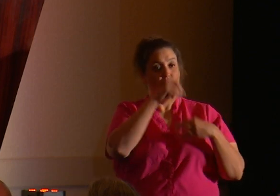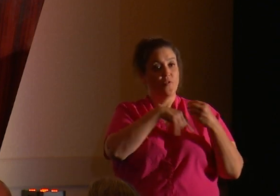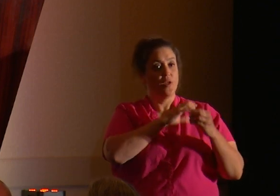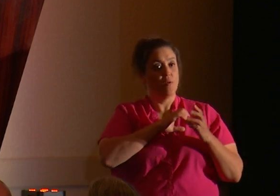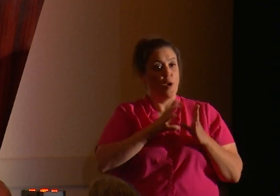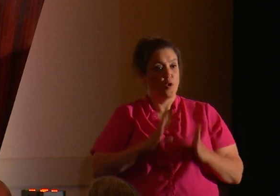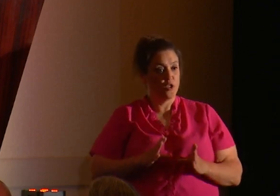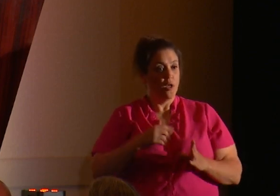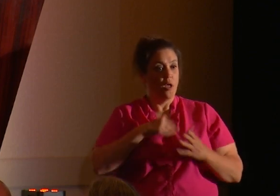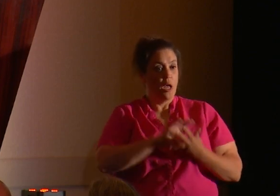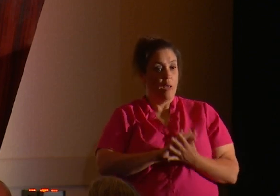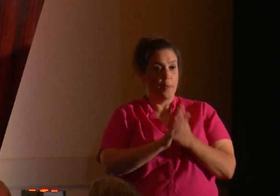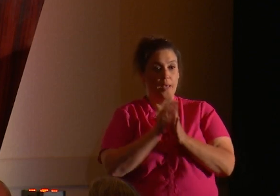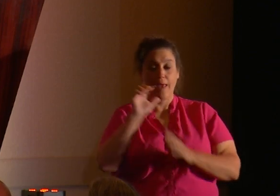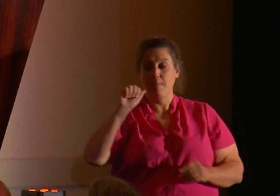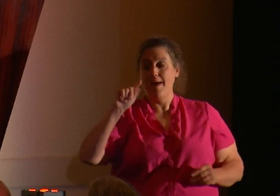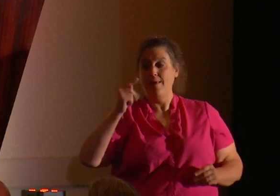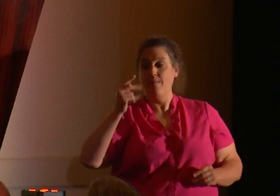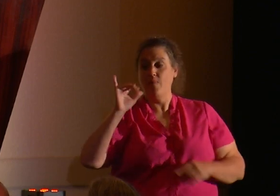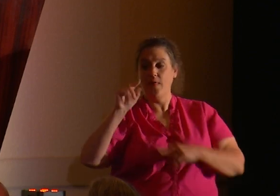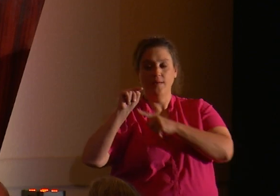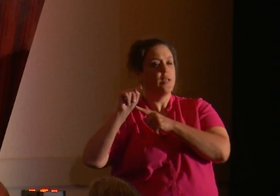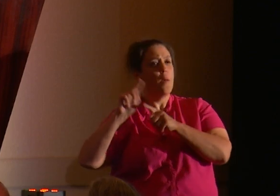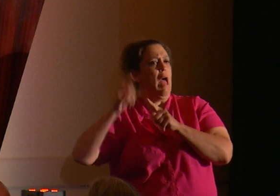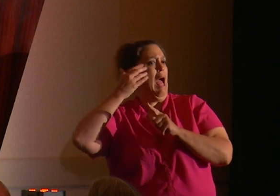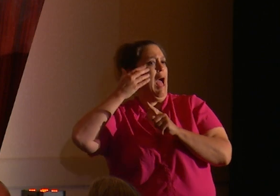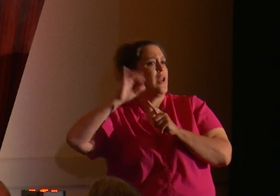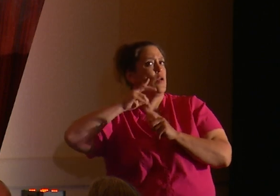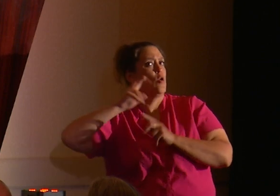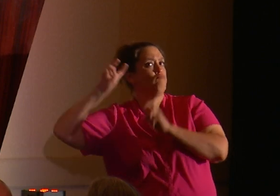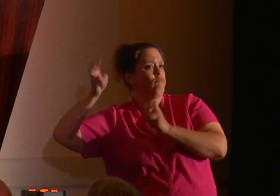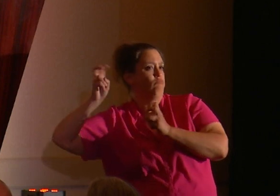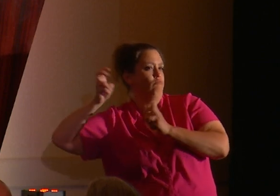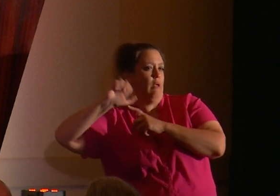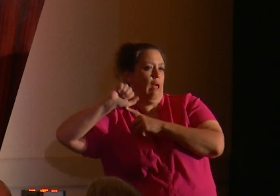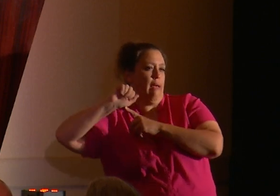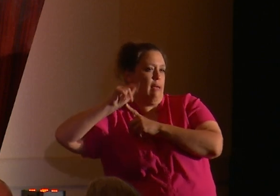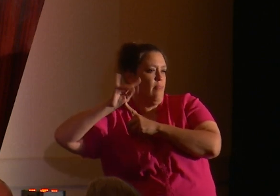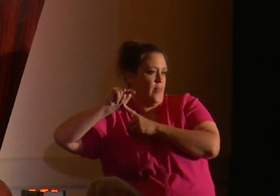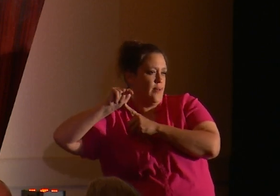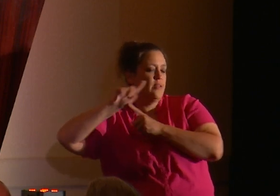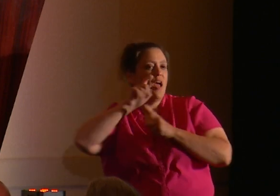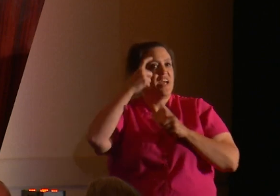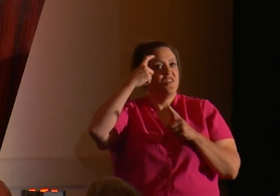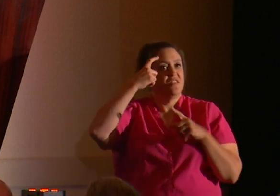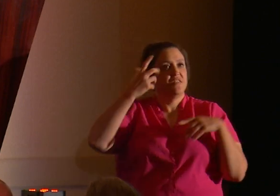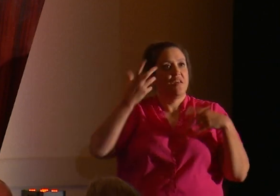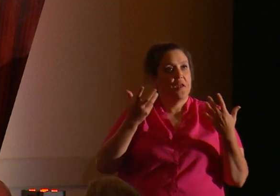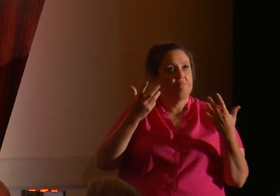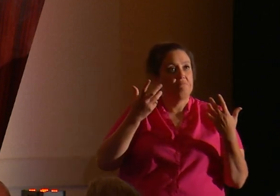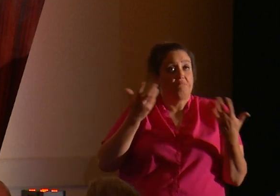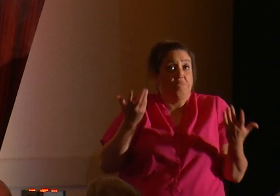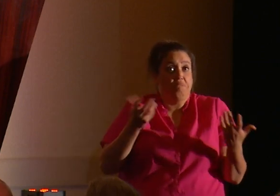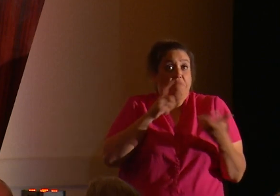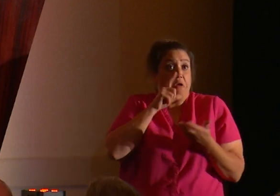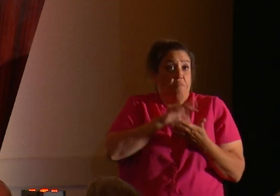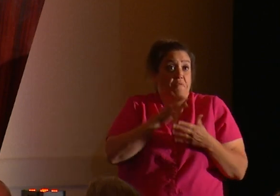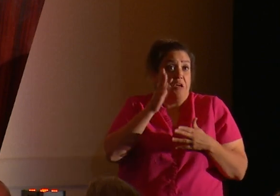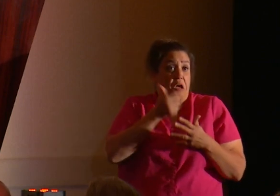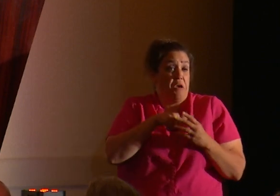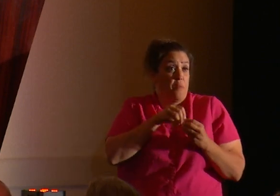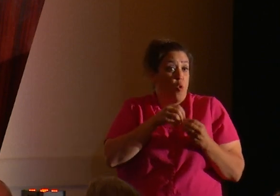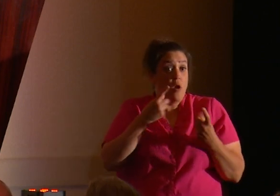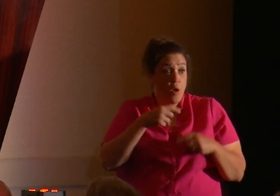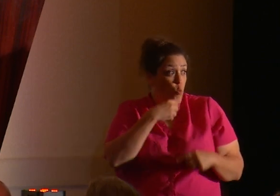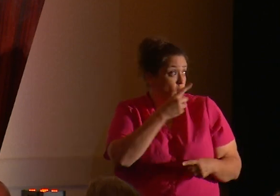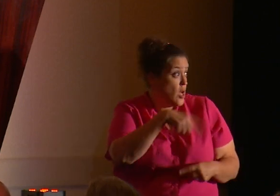became an atheist. But I didn't know I was an atheist. I just thought I didn't believe in God anymore. I just said, I don't believe in God anymore. And when I told people that,